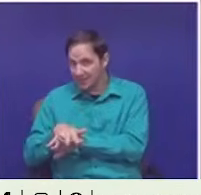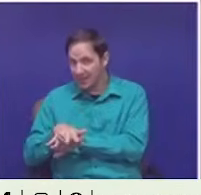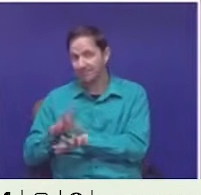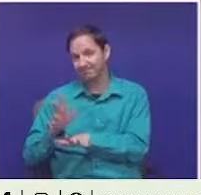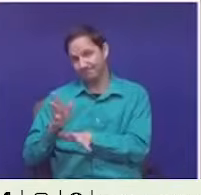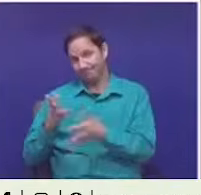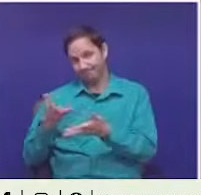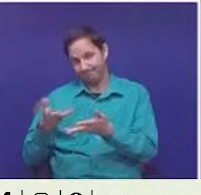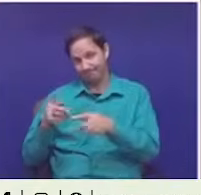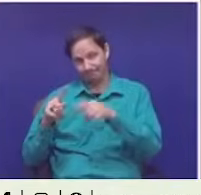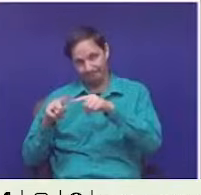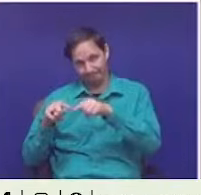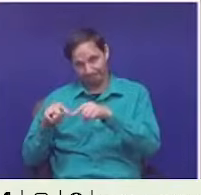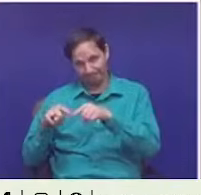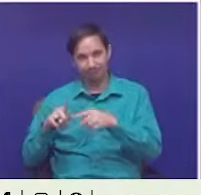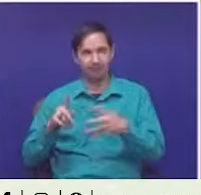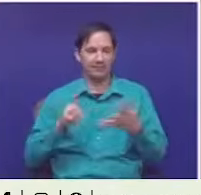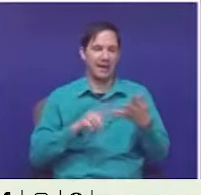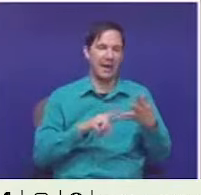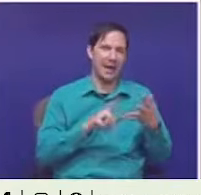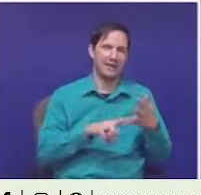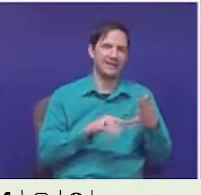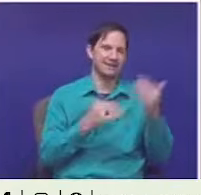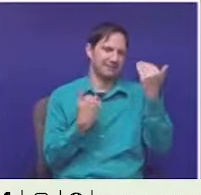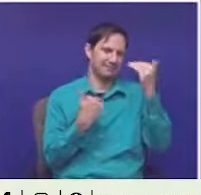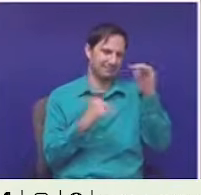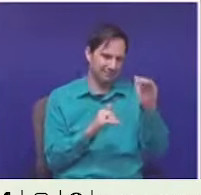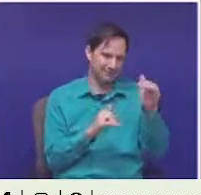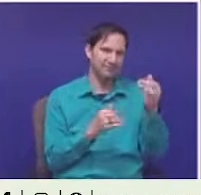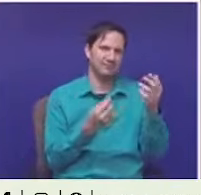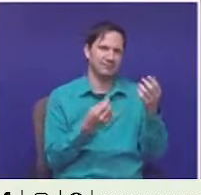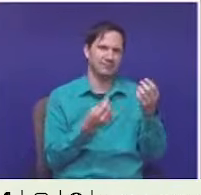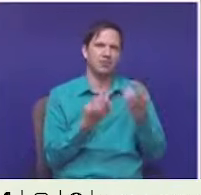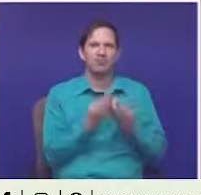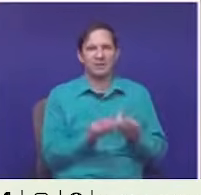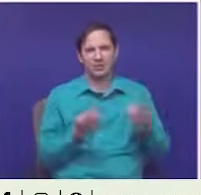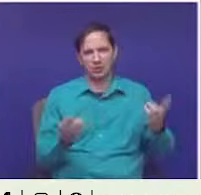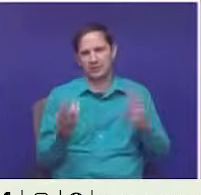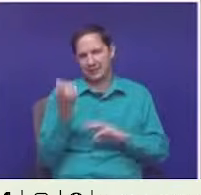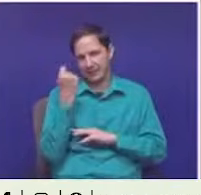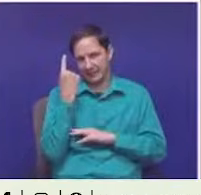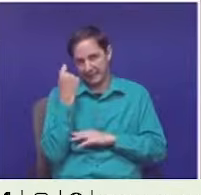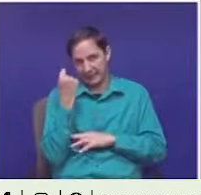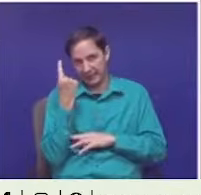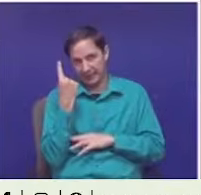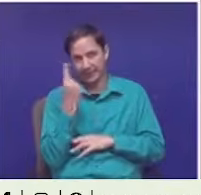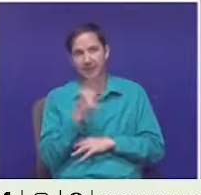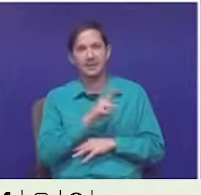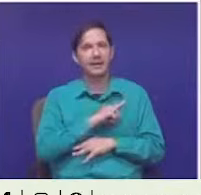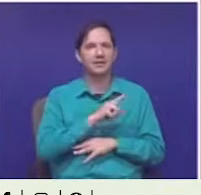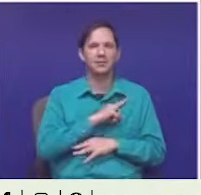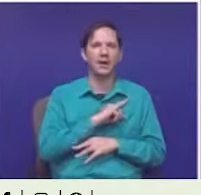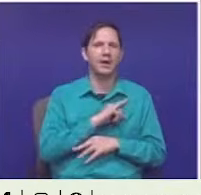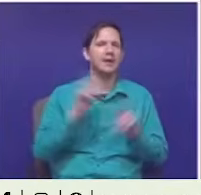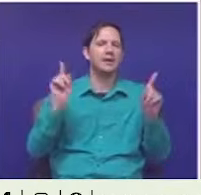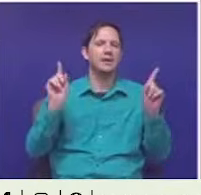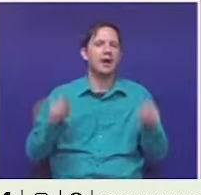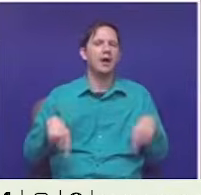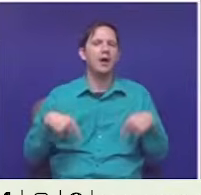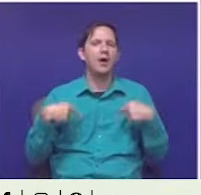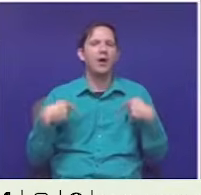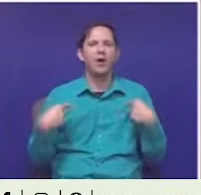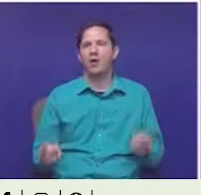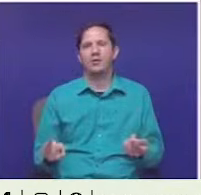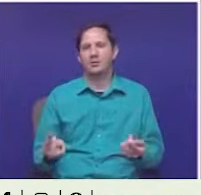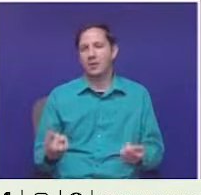constrained environment. And that's why I'm saying to you, Baba, that there can be no province that can come here and